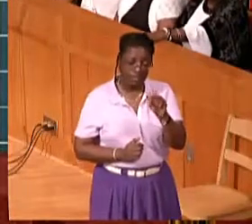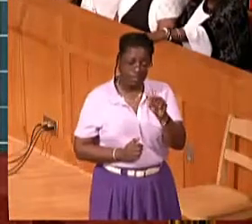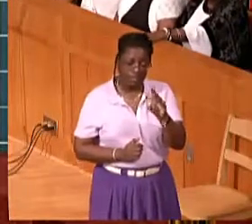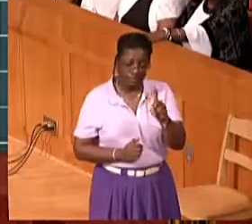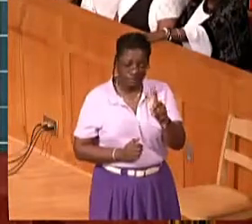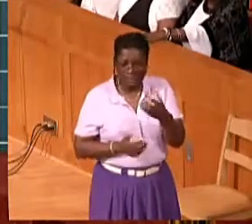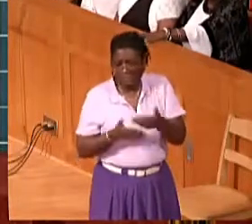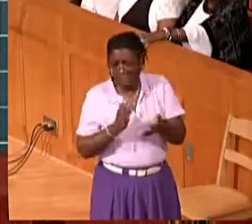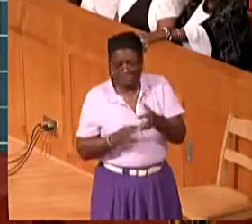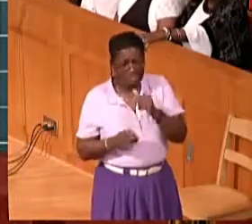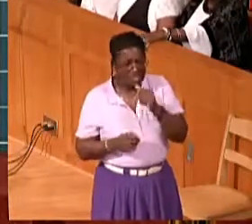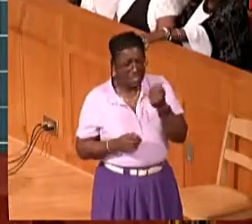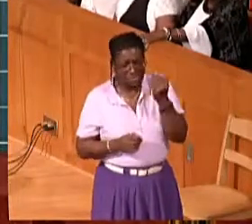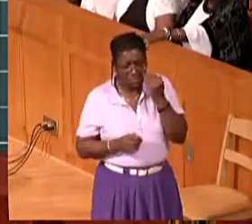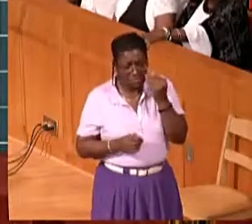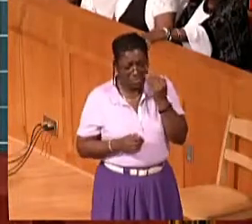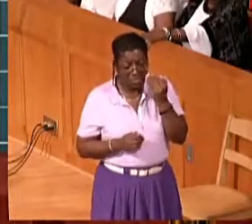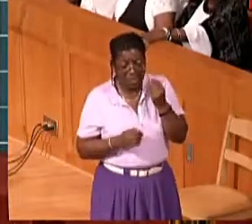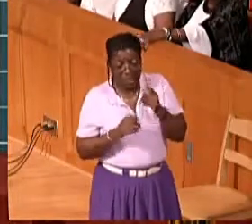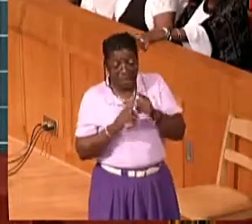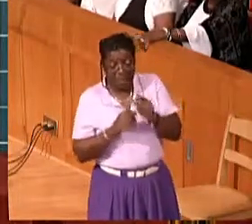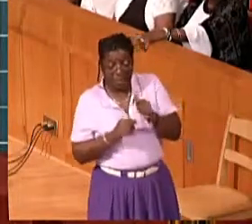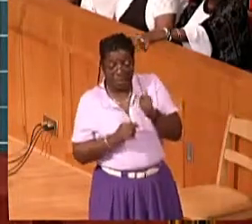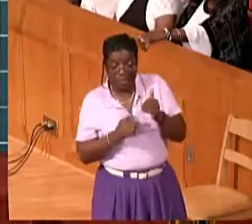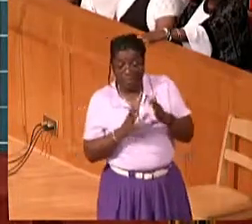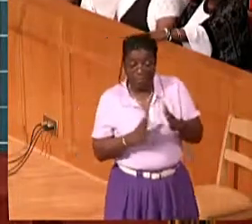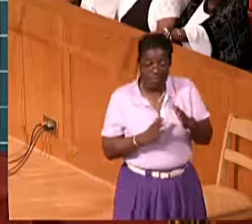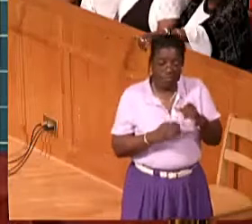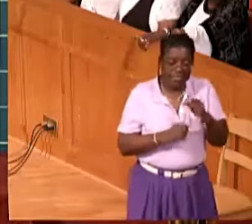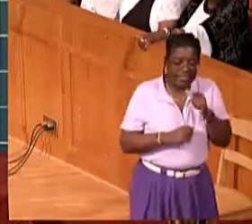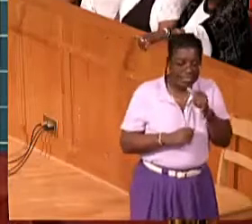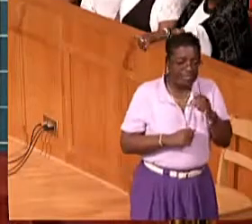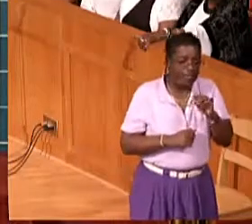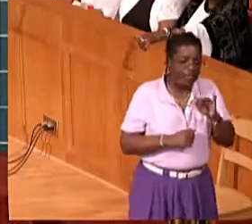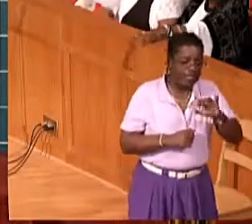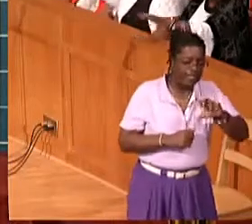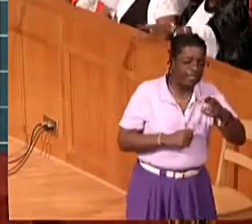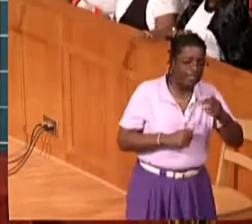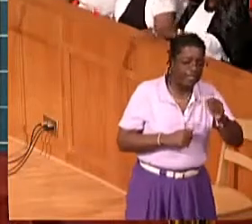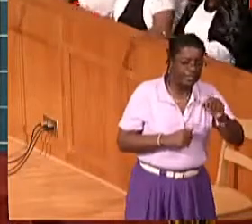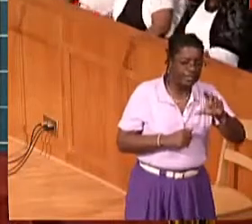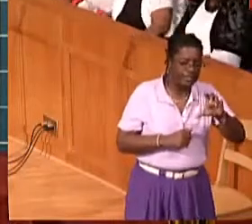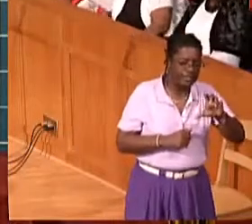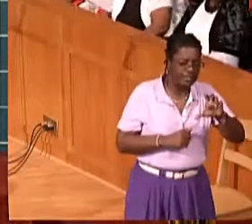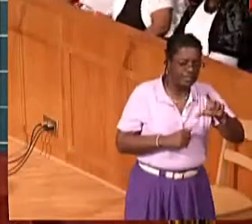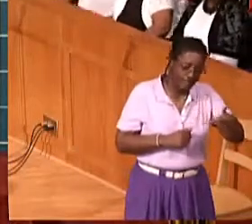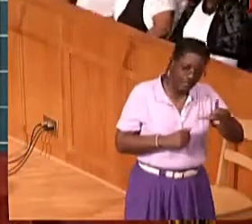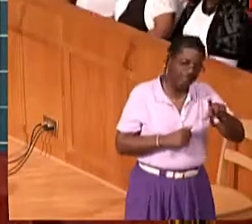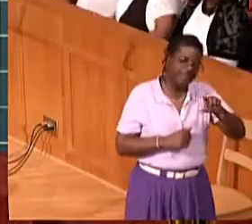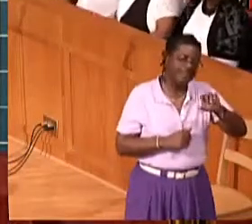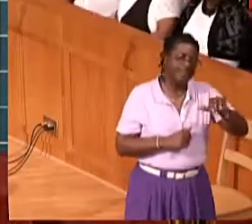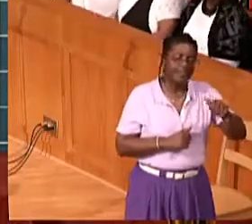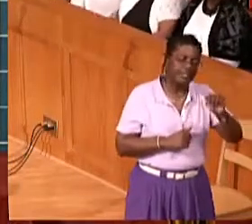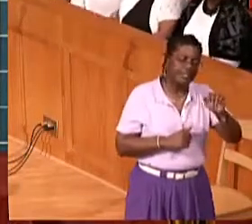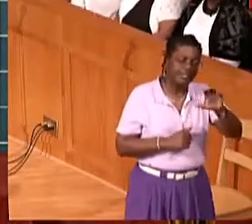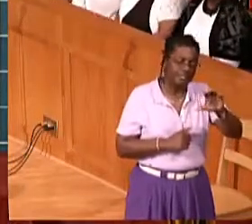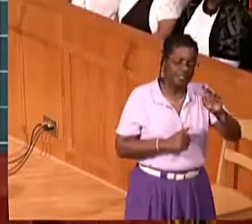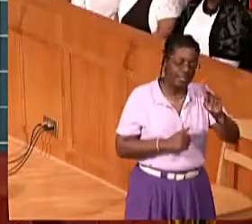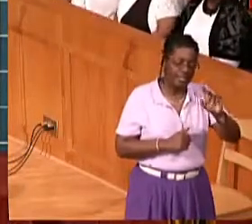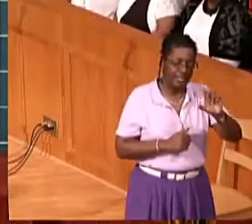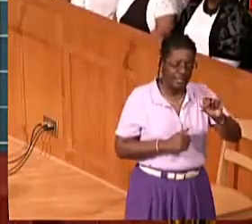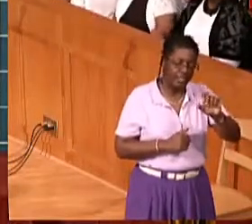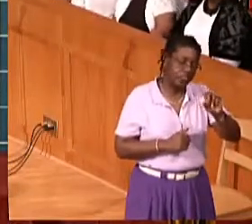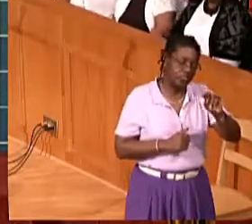Michael Jackson, tell him what to do. Mike says, "I'm looking at the man in the mirror." Come on, help me if you can. I'm asking him to